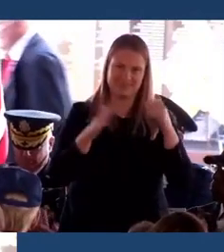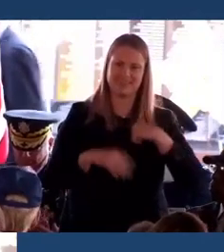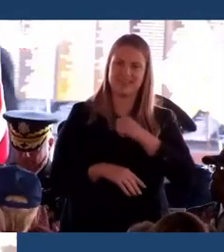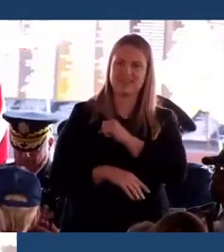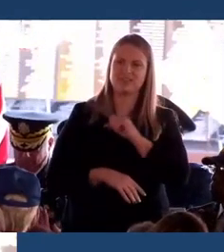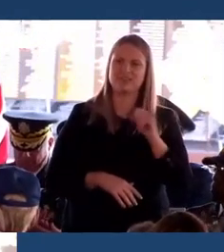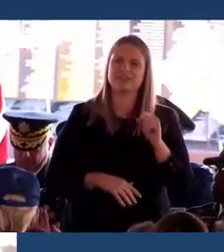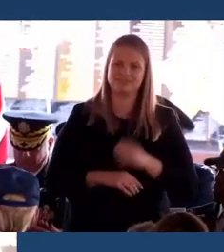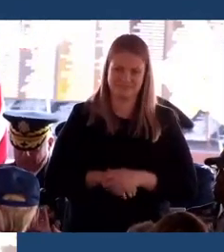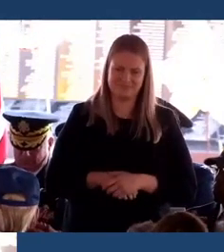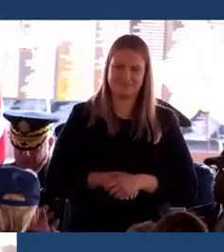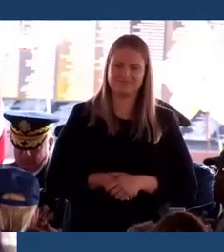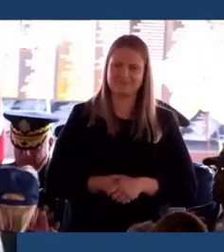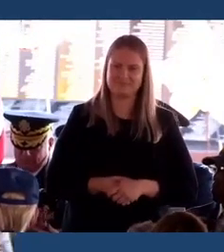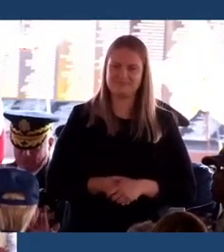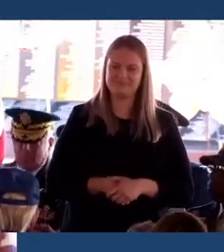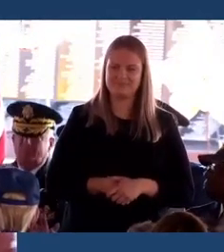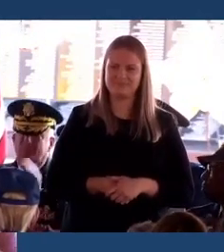Tom Cooper.